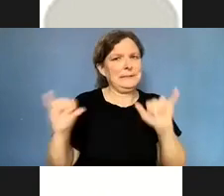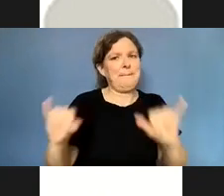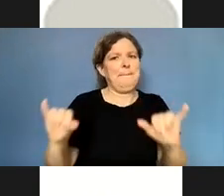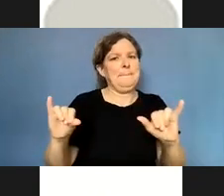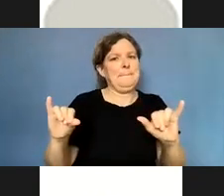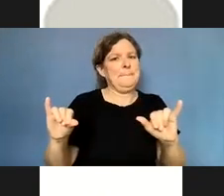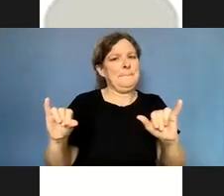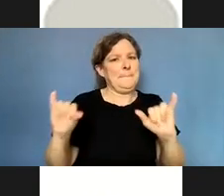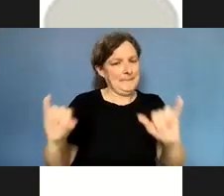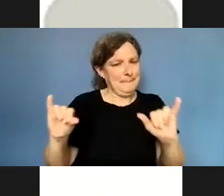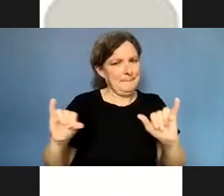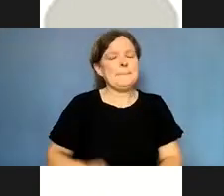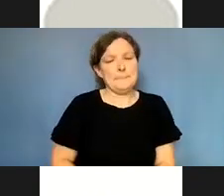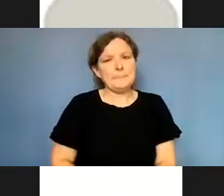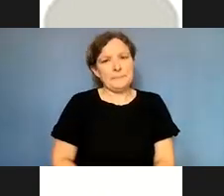there.